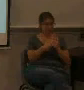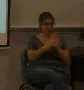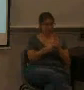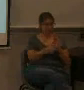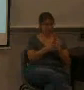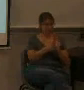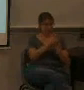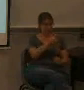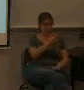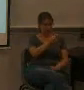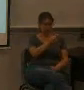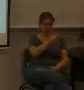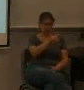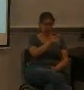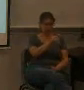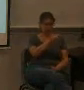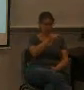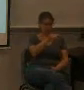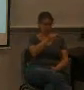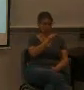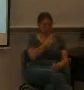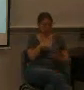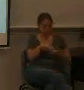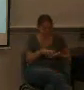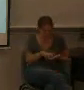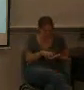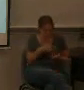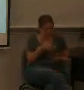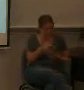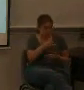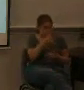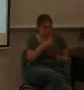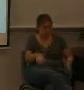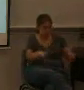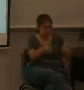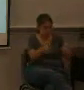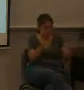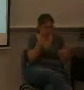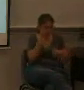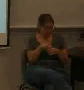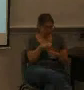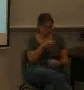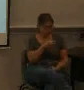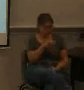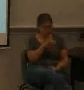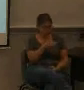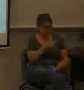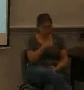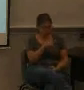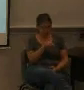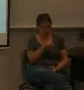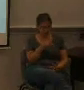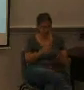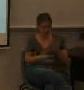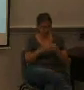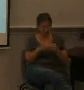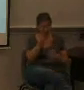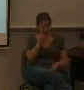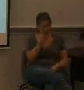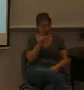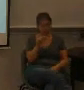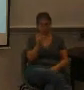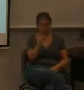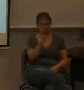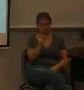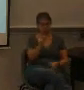Strauss hunched over a series of carboys, we saw in Milford Lake that we added nitrogen, we got a little